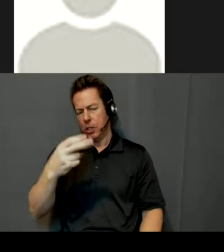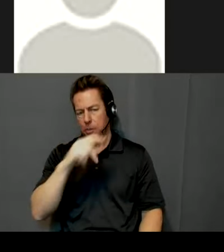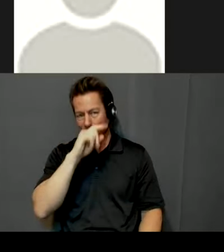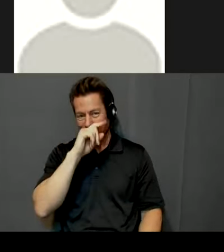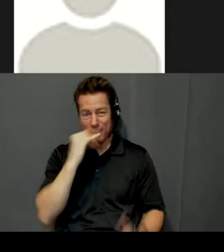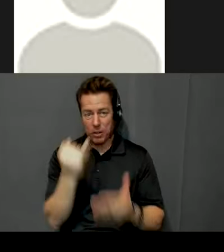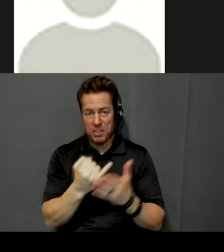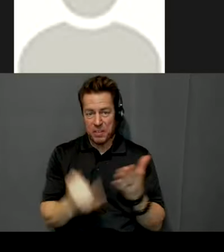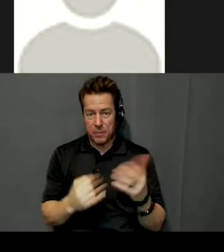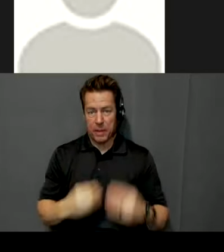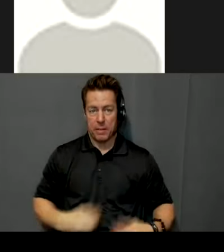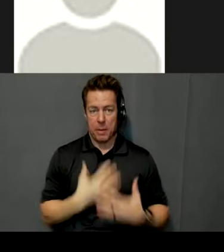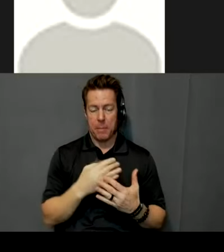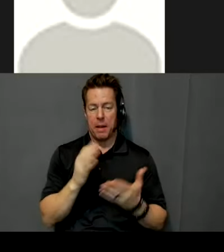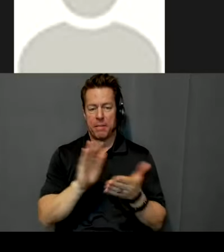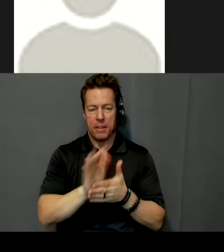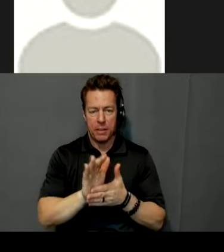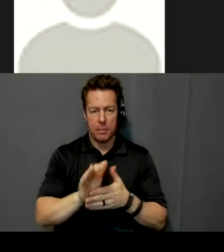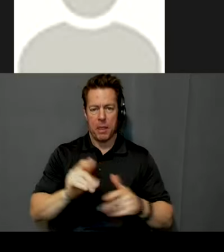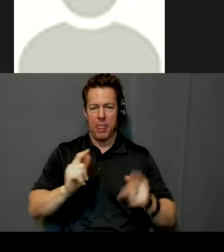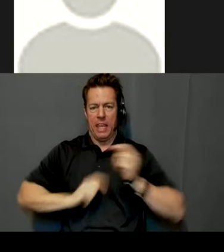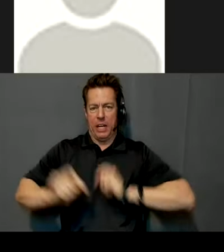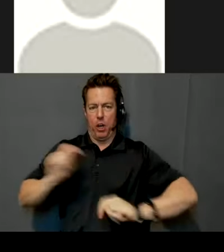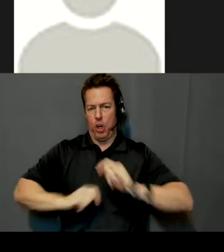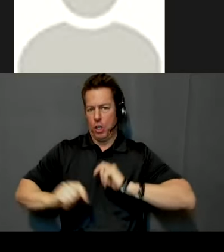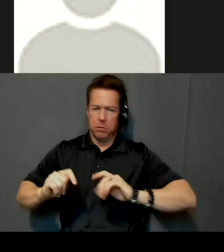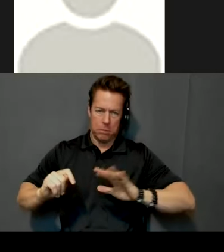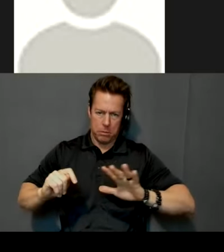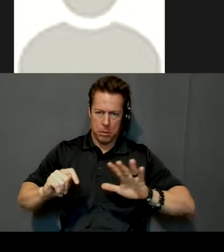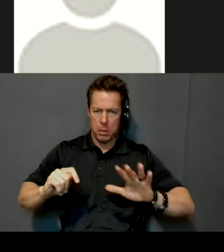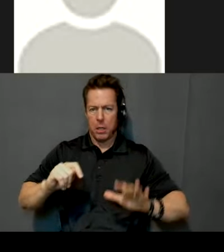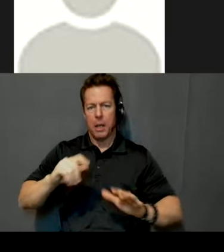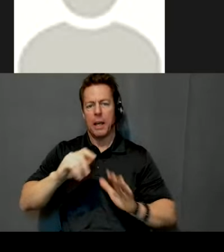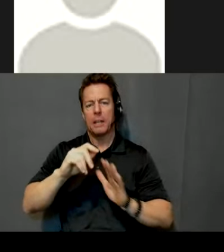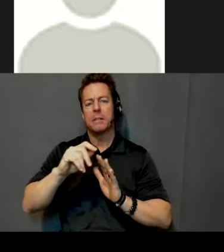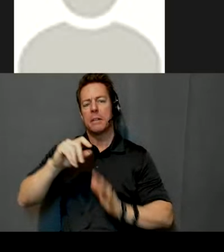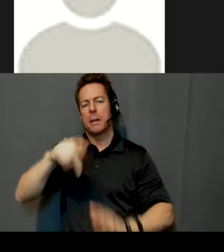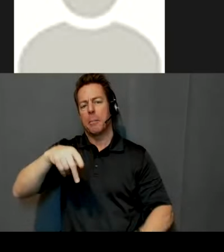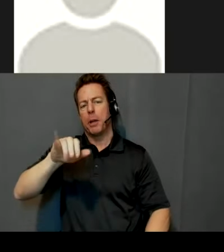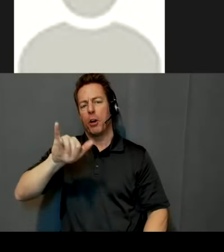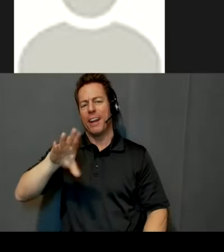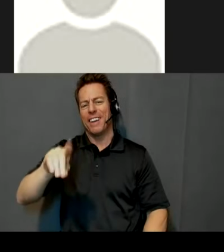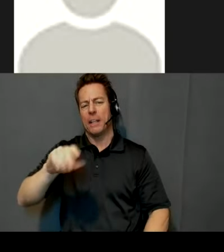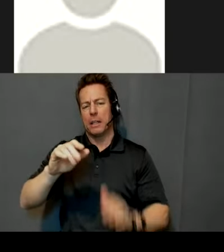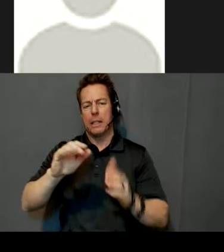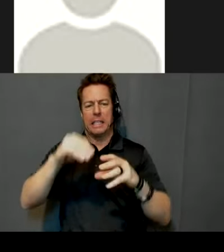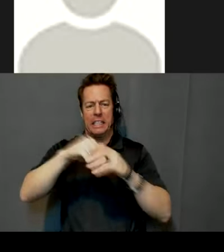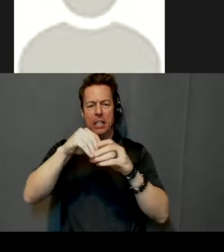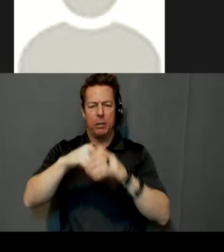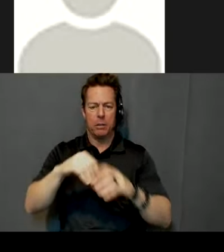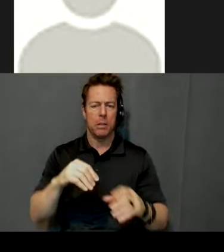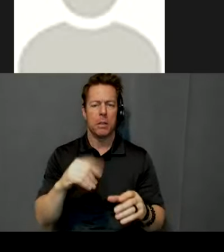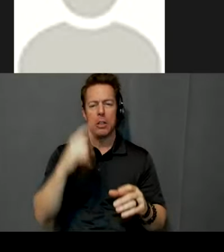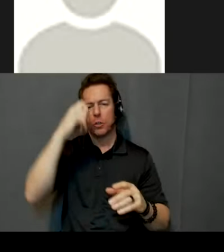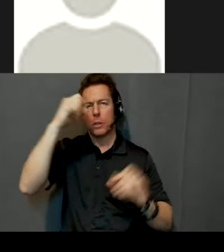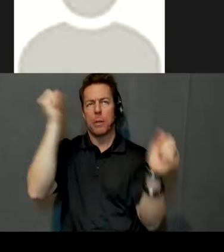by film, theater, theater sets, and period interiors. Her compositions are often